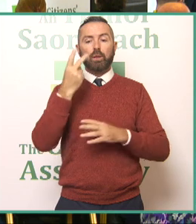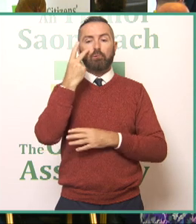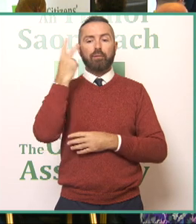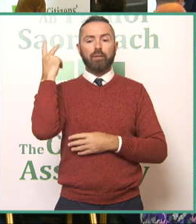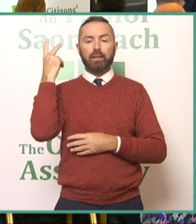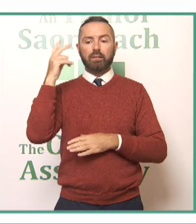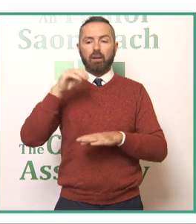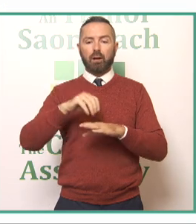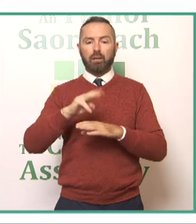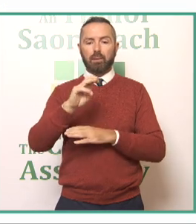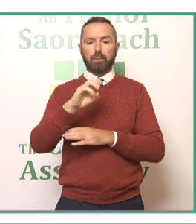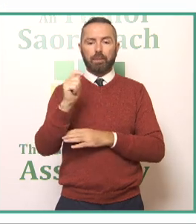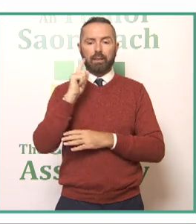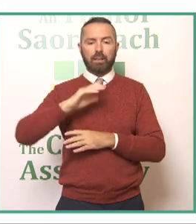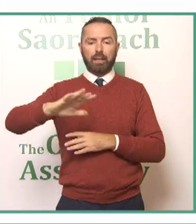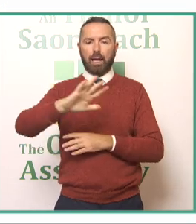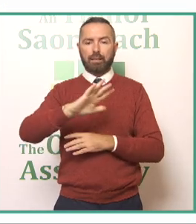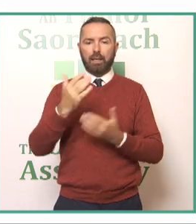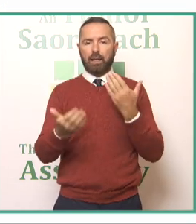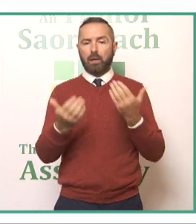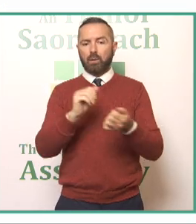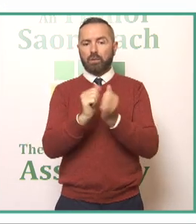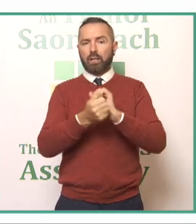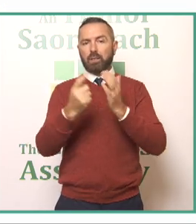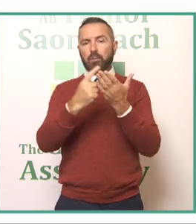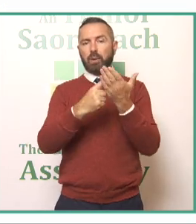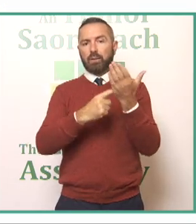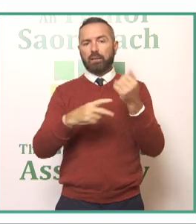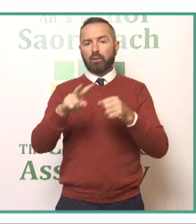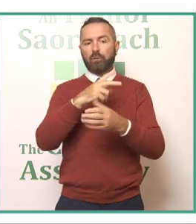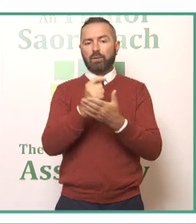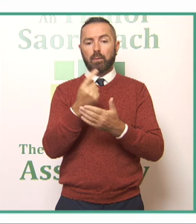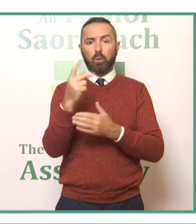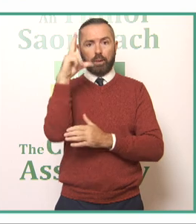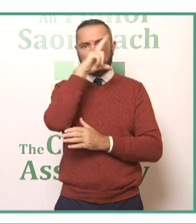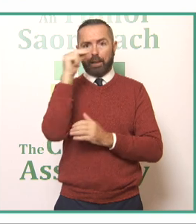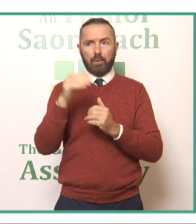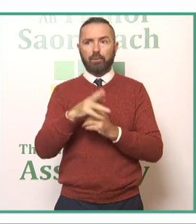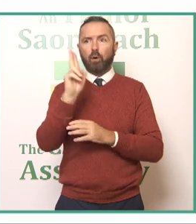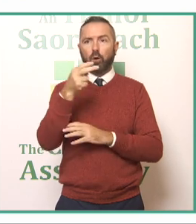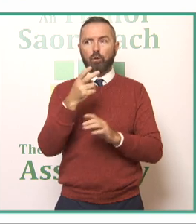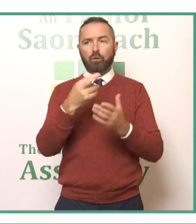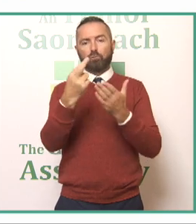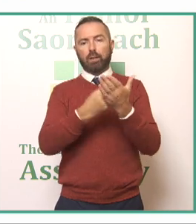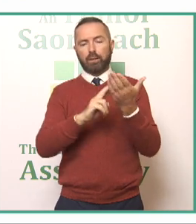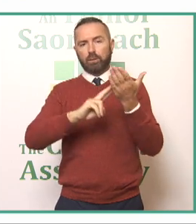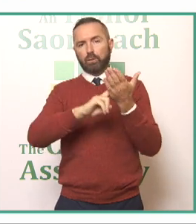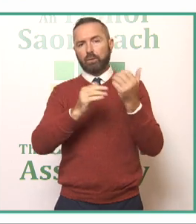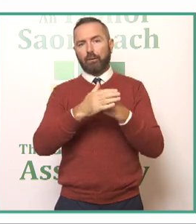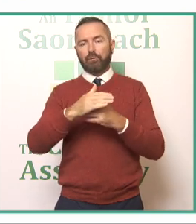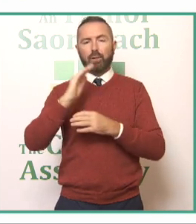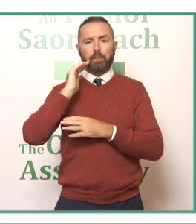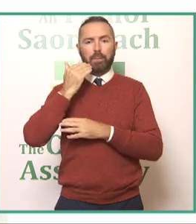on the peatlands and how policy have changed over time, and an example of an unregulated use of